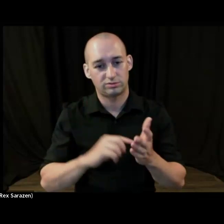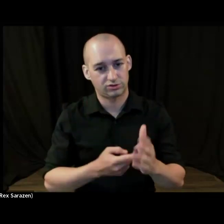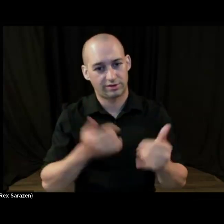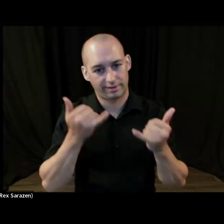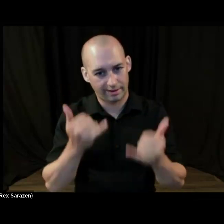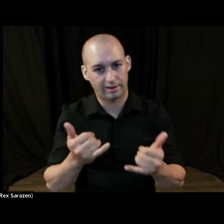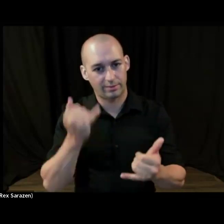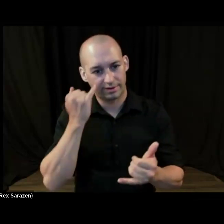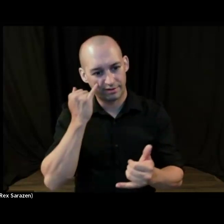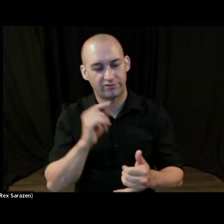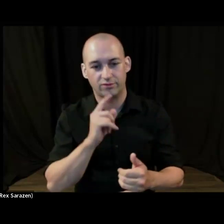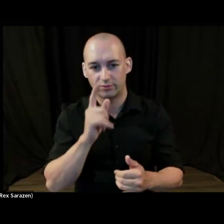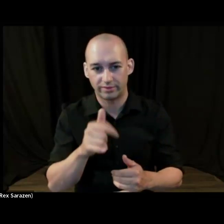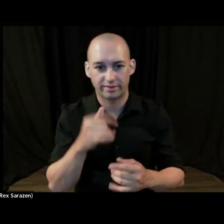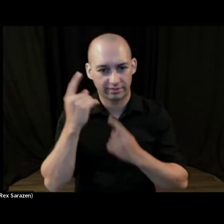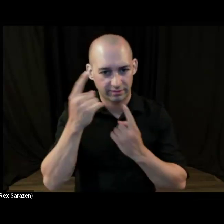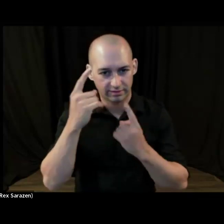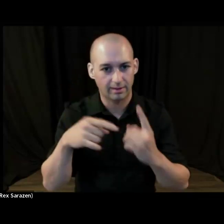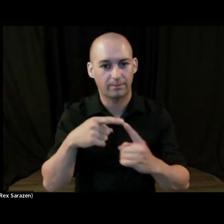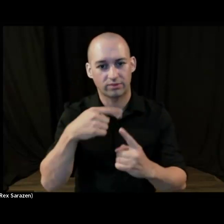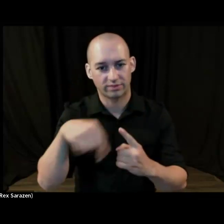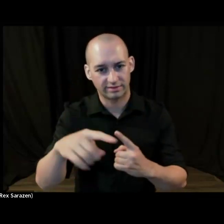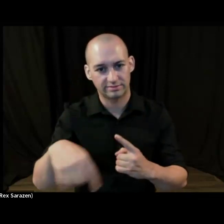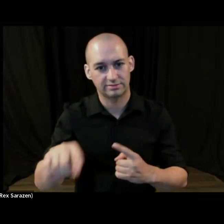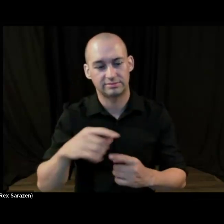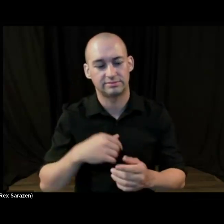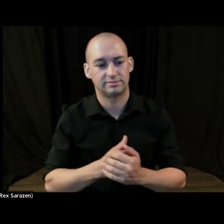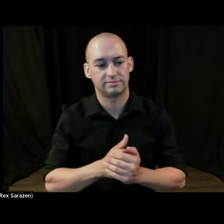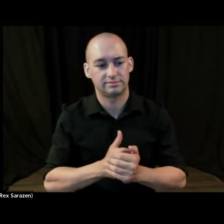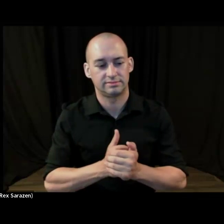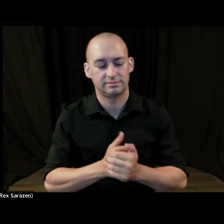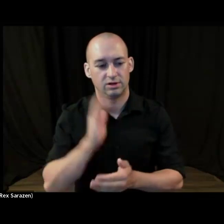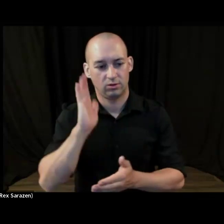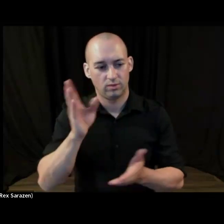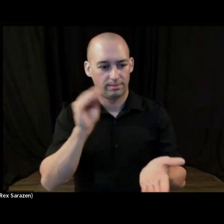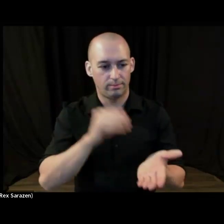you're really considering these. I'm going to put in the chat